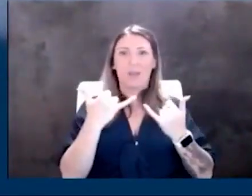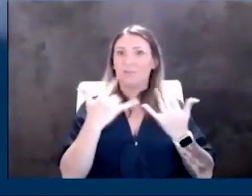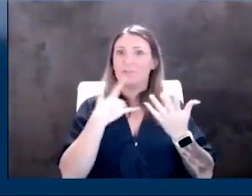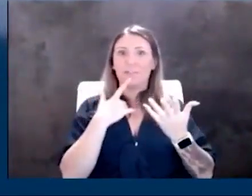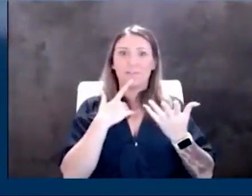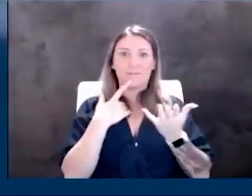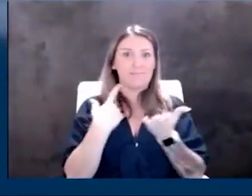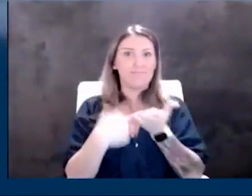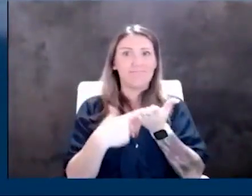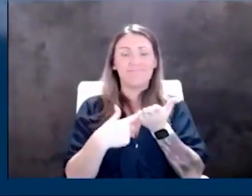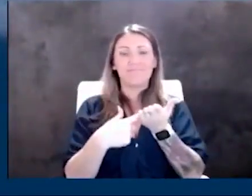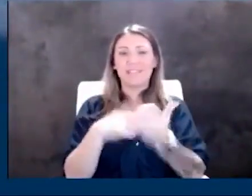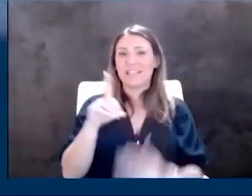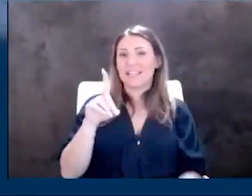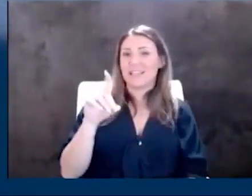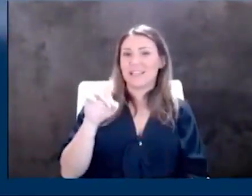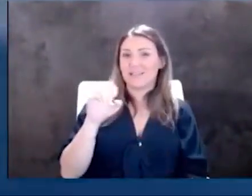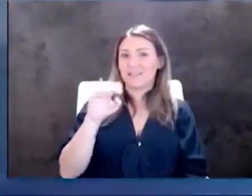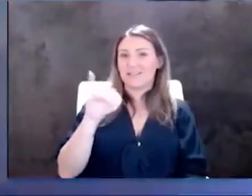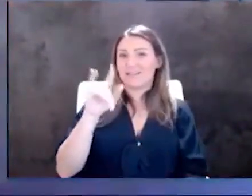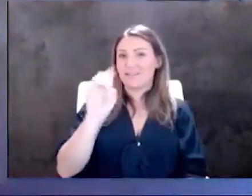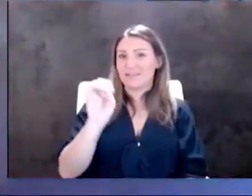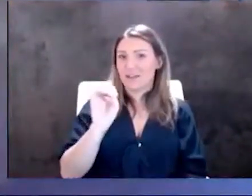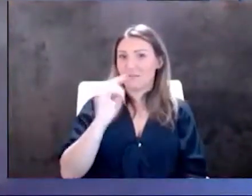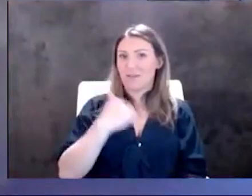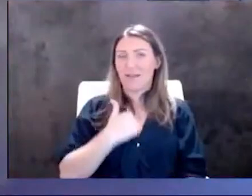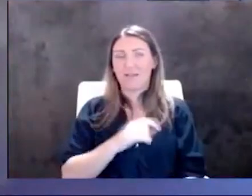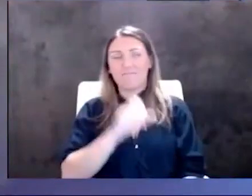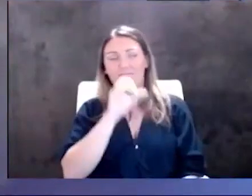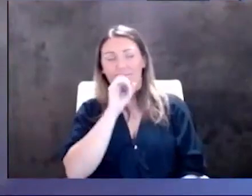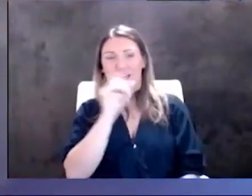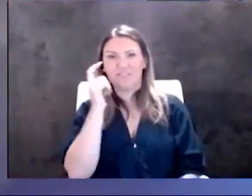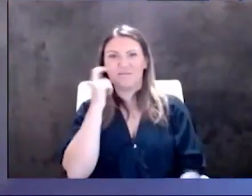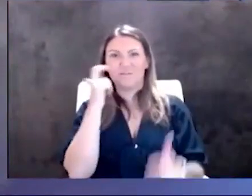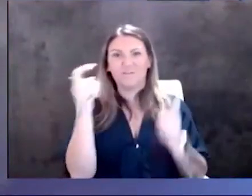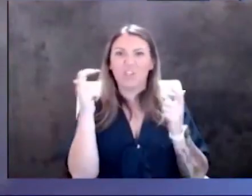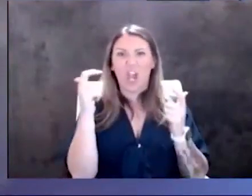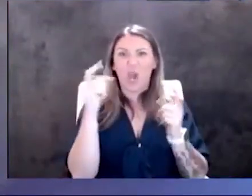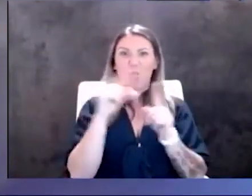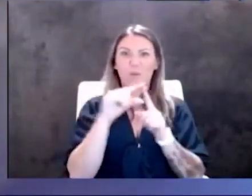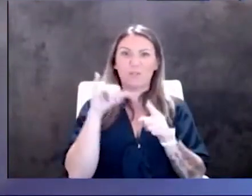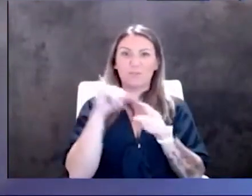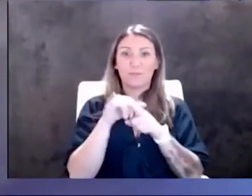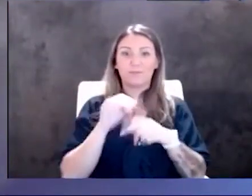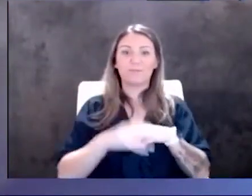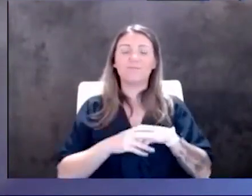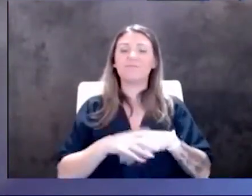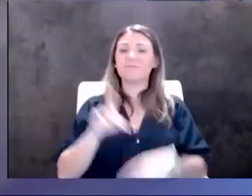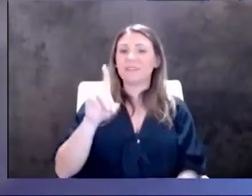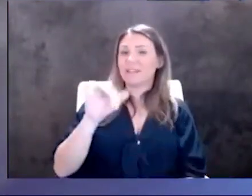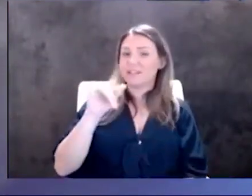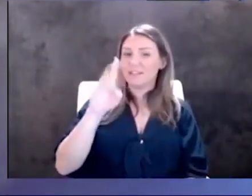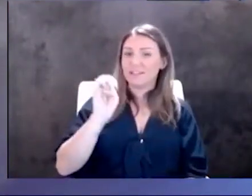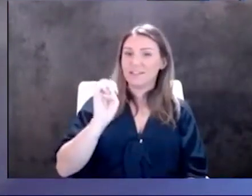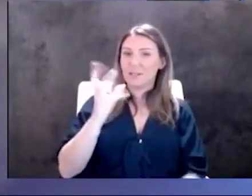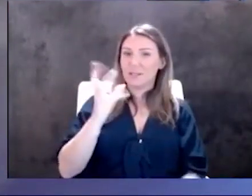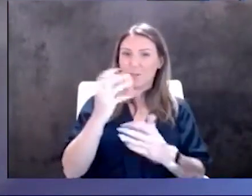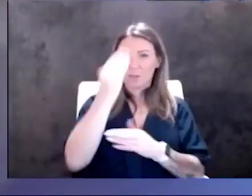has a question, and I'm just going to get, how I love big words. Dr. Yeah, you do. I do. So Debbie wants to know, does the stimulator work